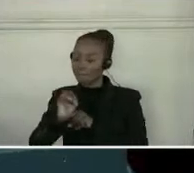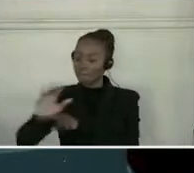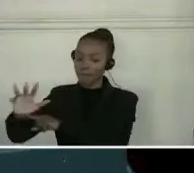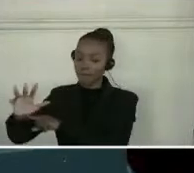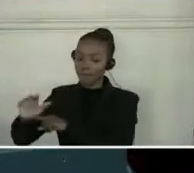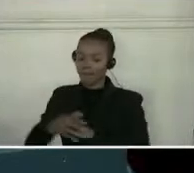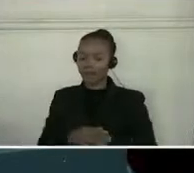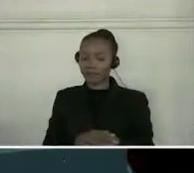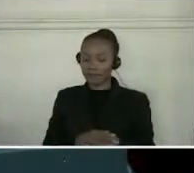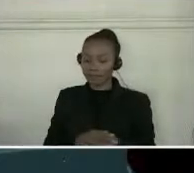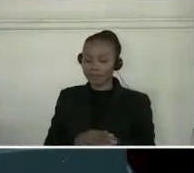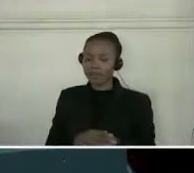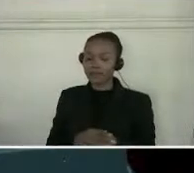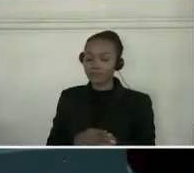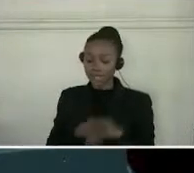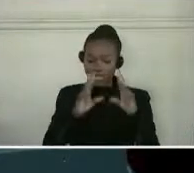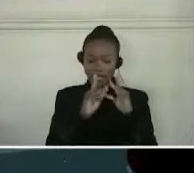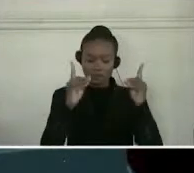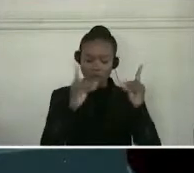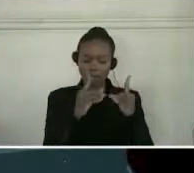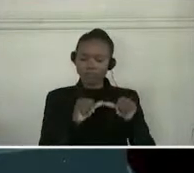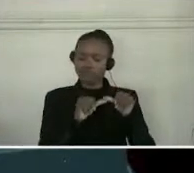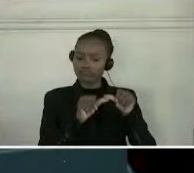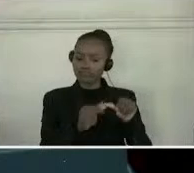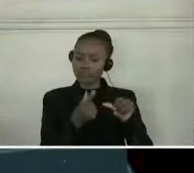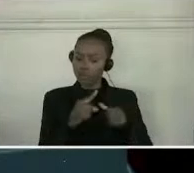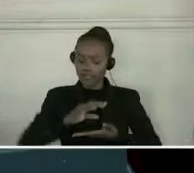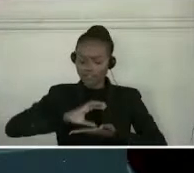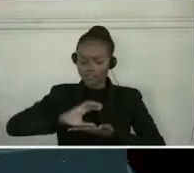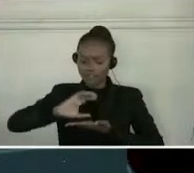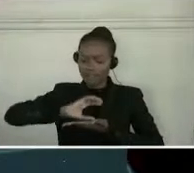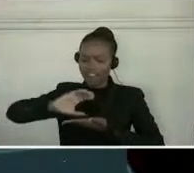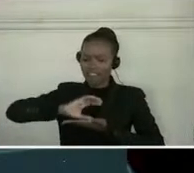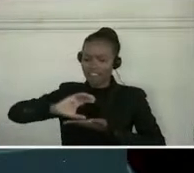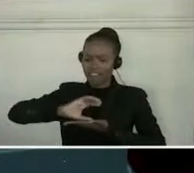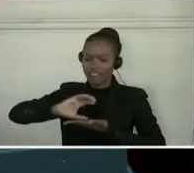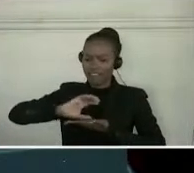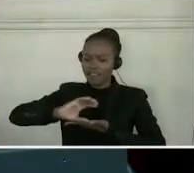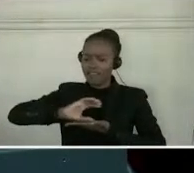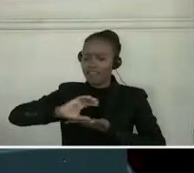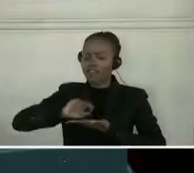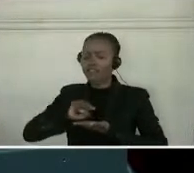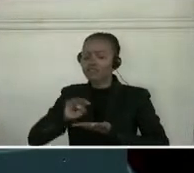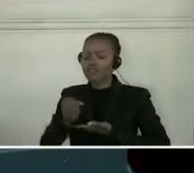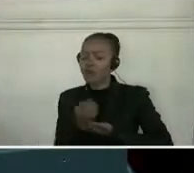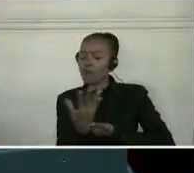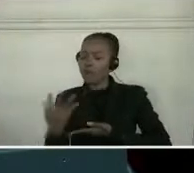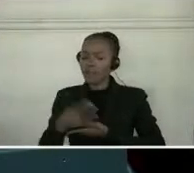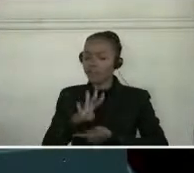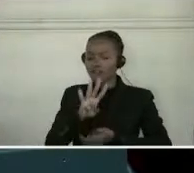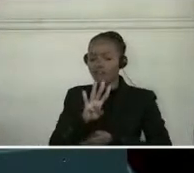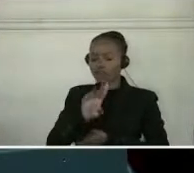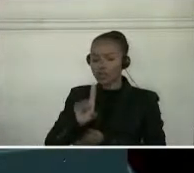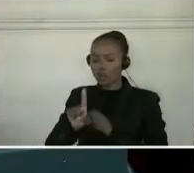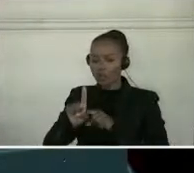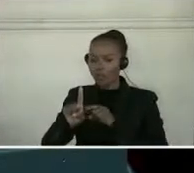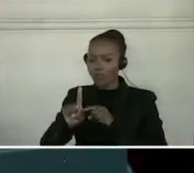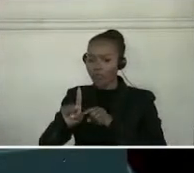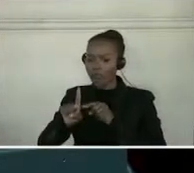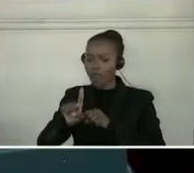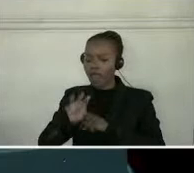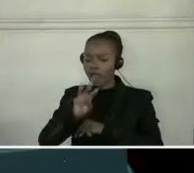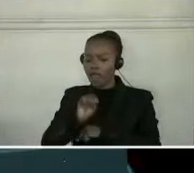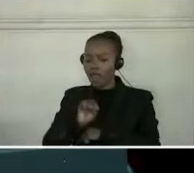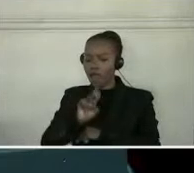the department will continue to provide funding to 41 affiliate affiliated museums for